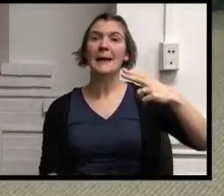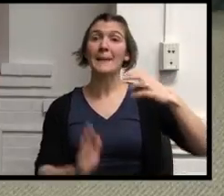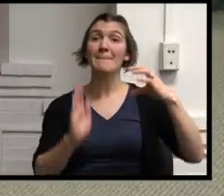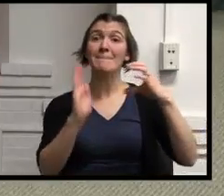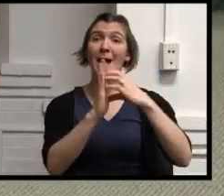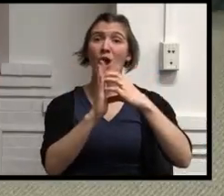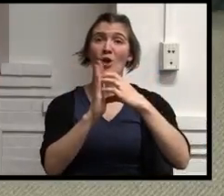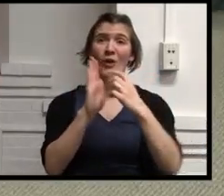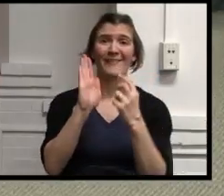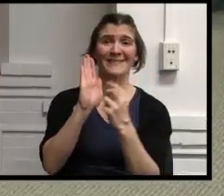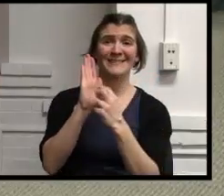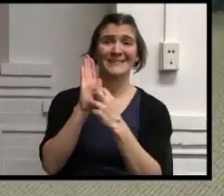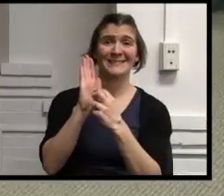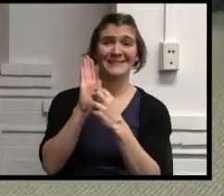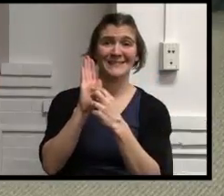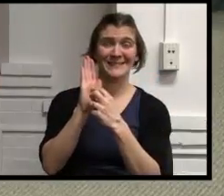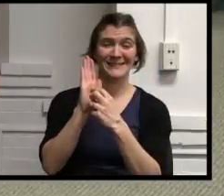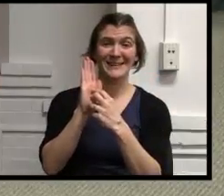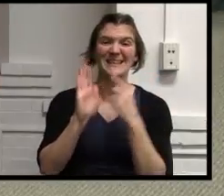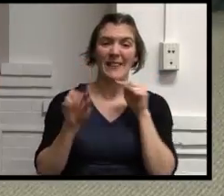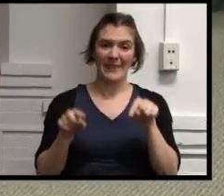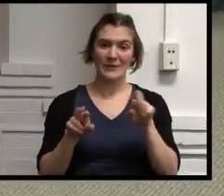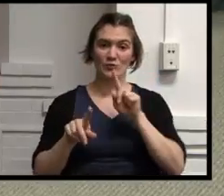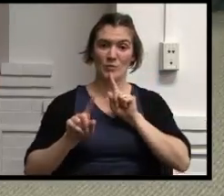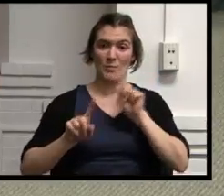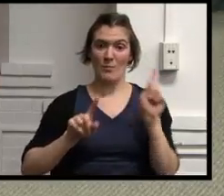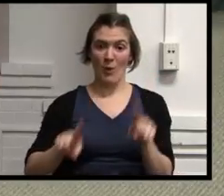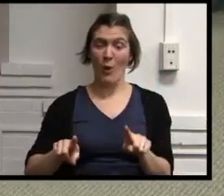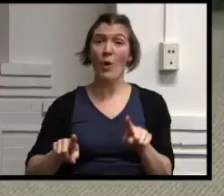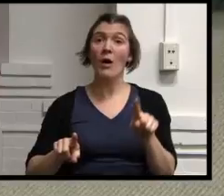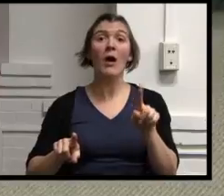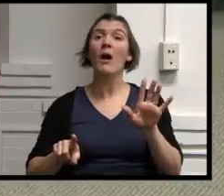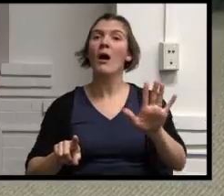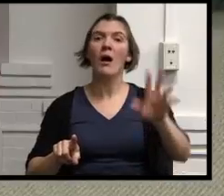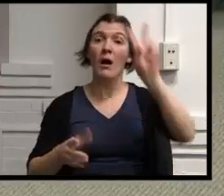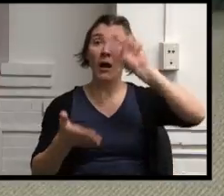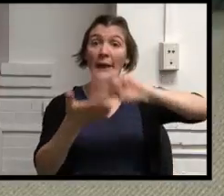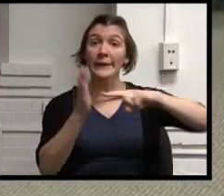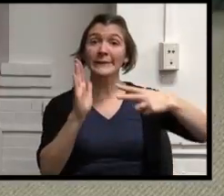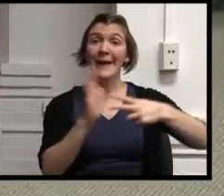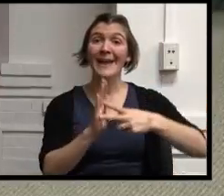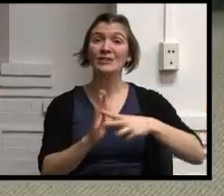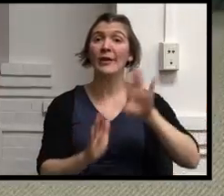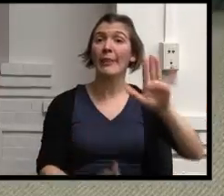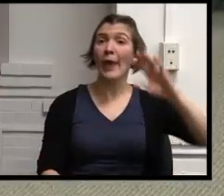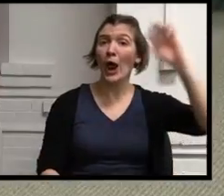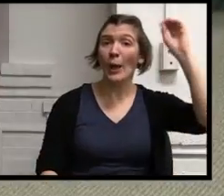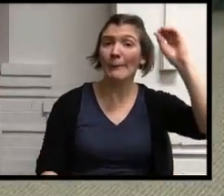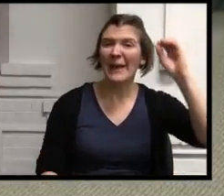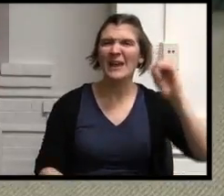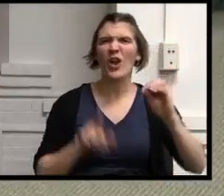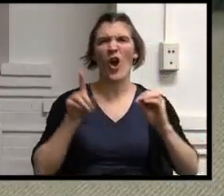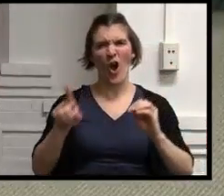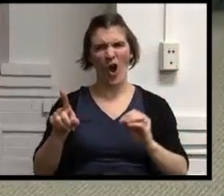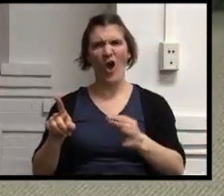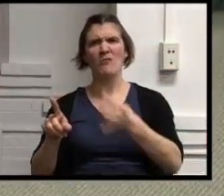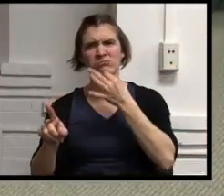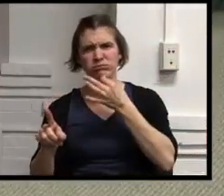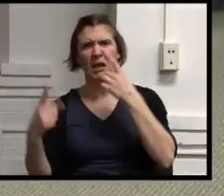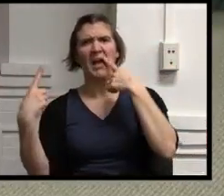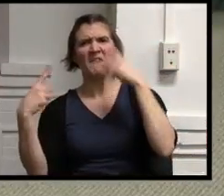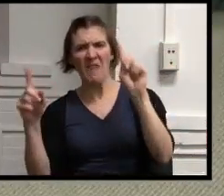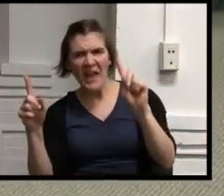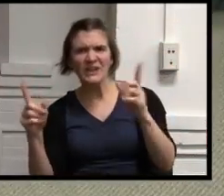the middle. That this report is not for the purpose of expressing an opinion on the effectiveness of the entity's